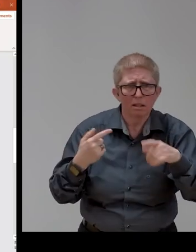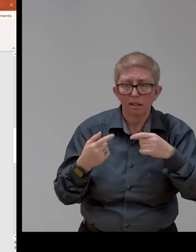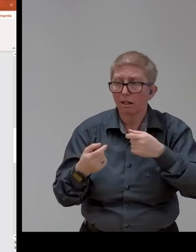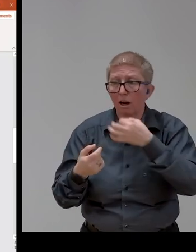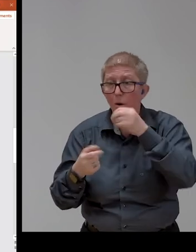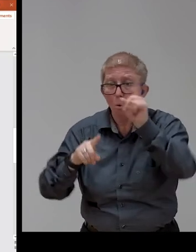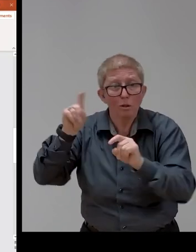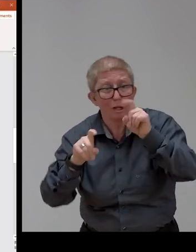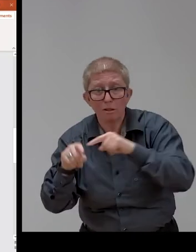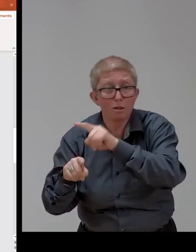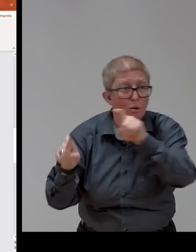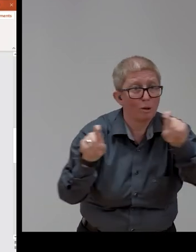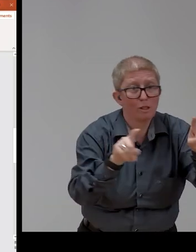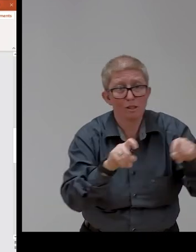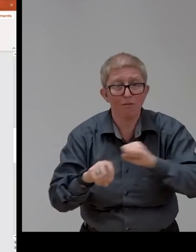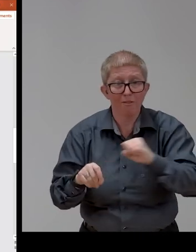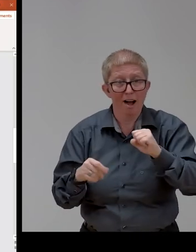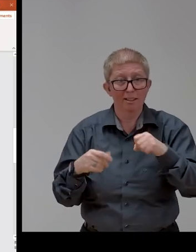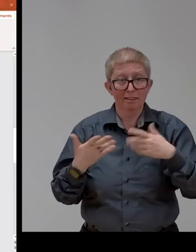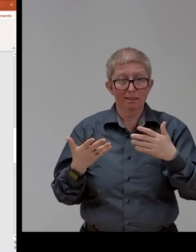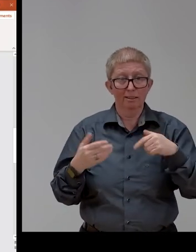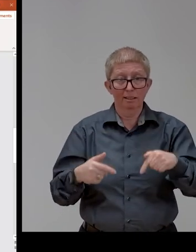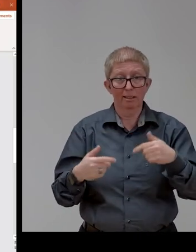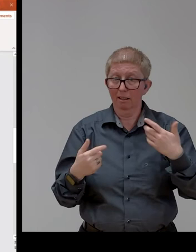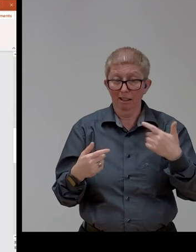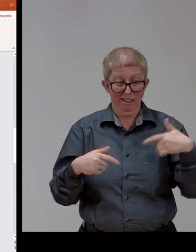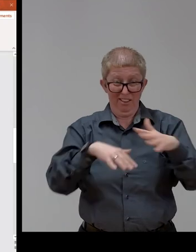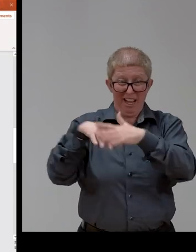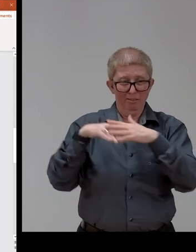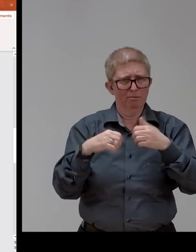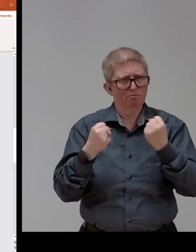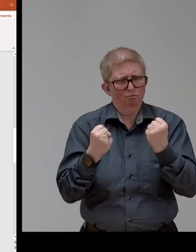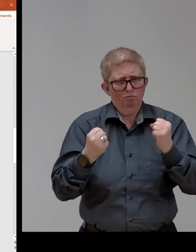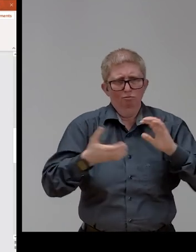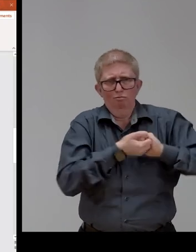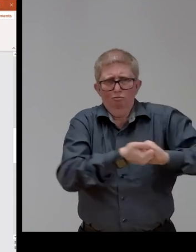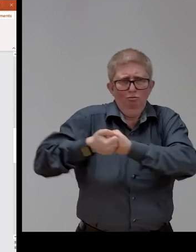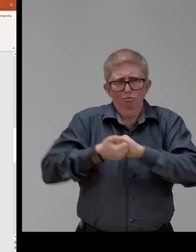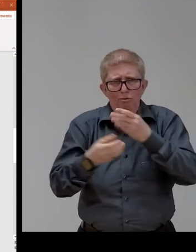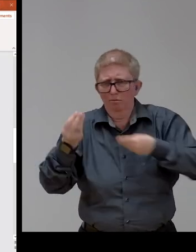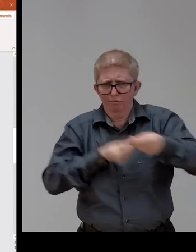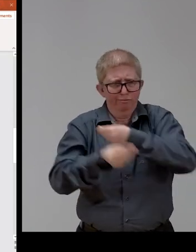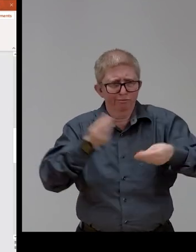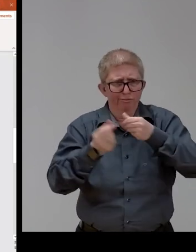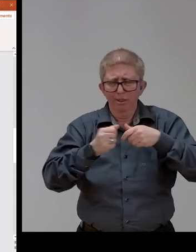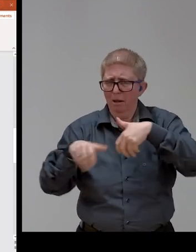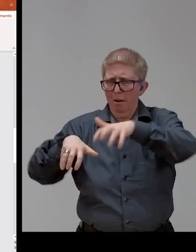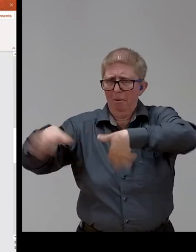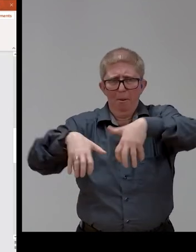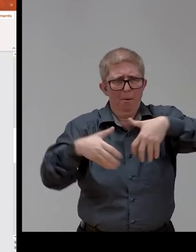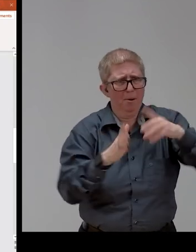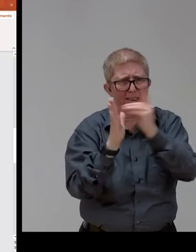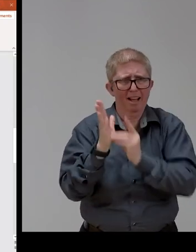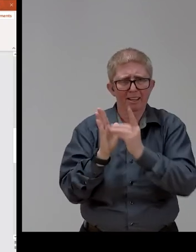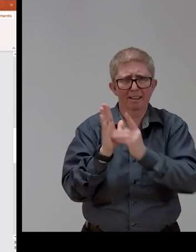there is a whole network that's working together. Now, I would like to talk about a network facilitating collaboration to